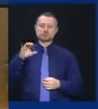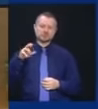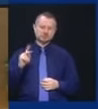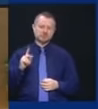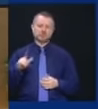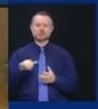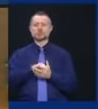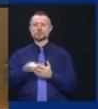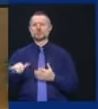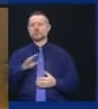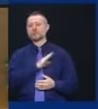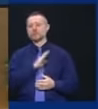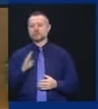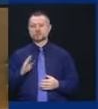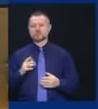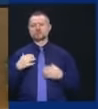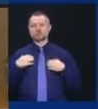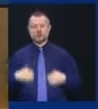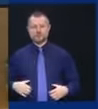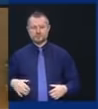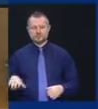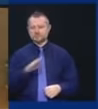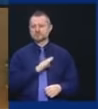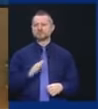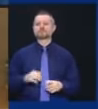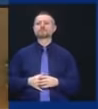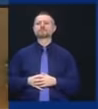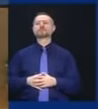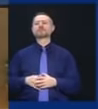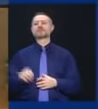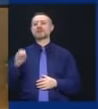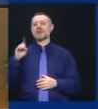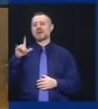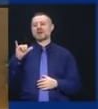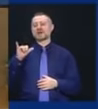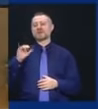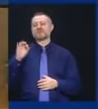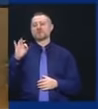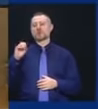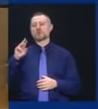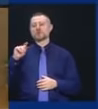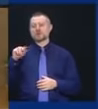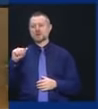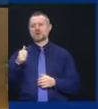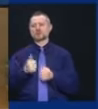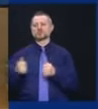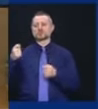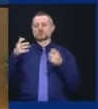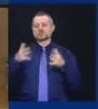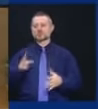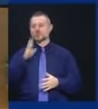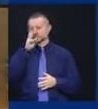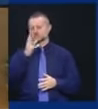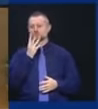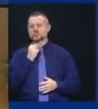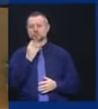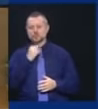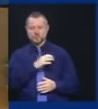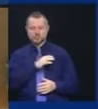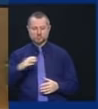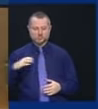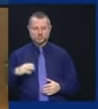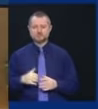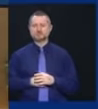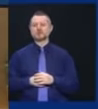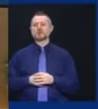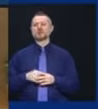Board of Rabbis. There he is. Eli Forchama, Executive Director of Westchester Jewish Council.